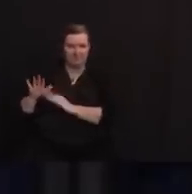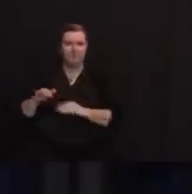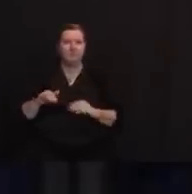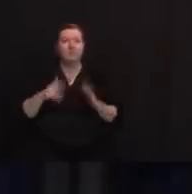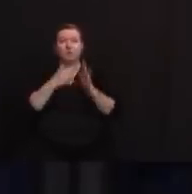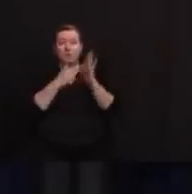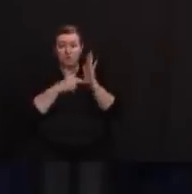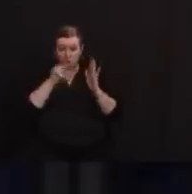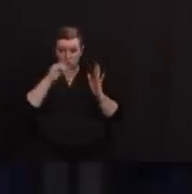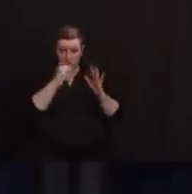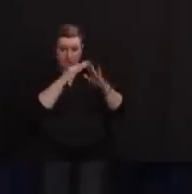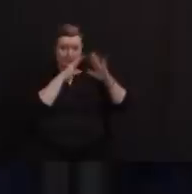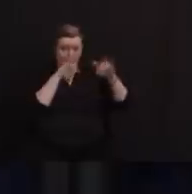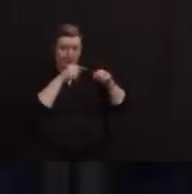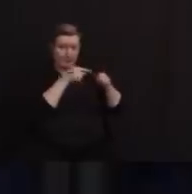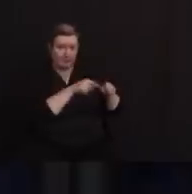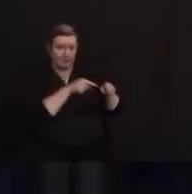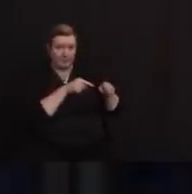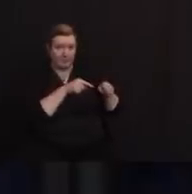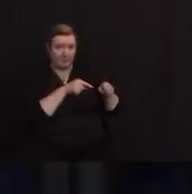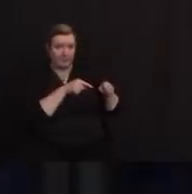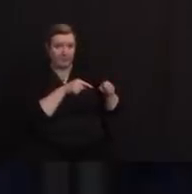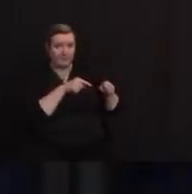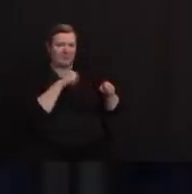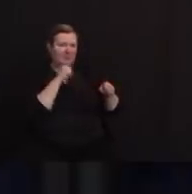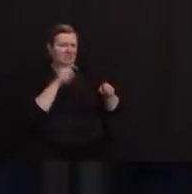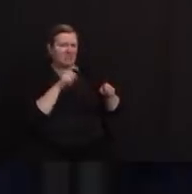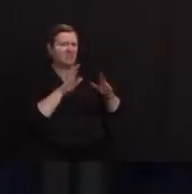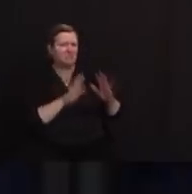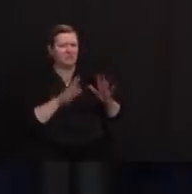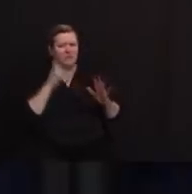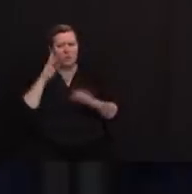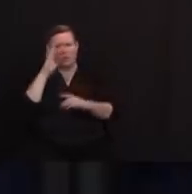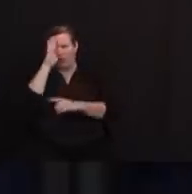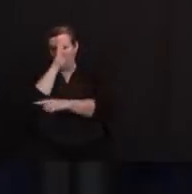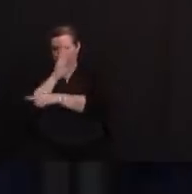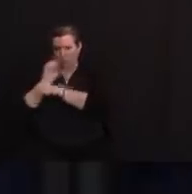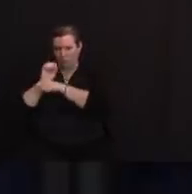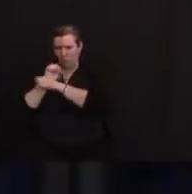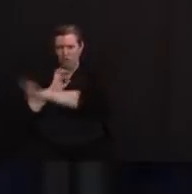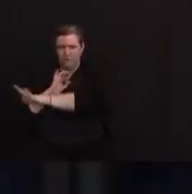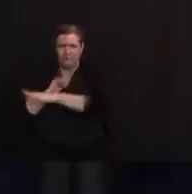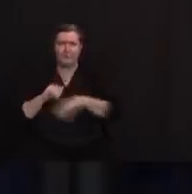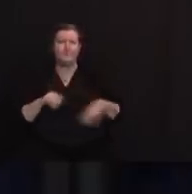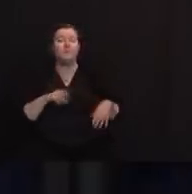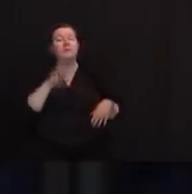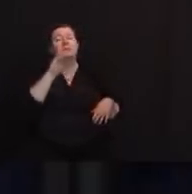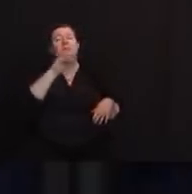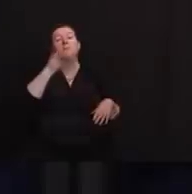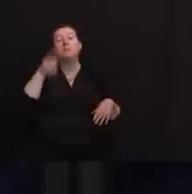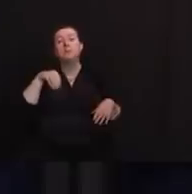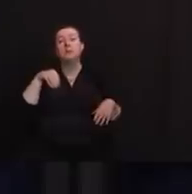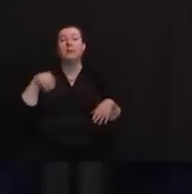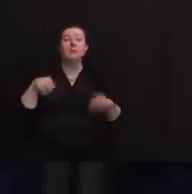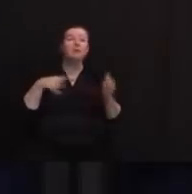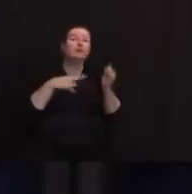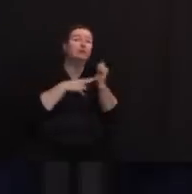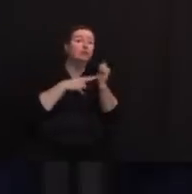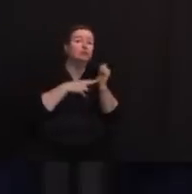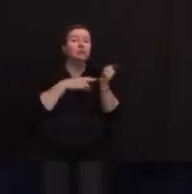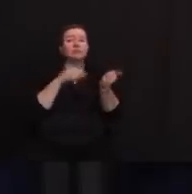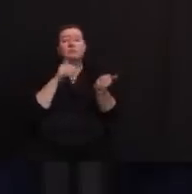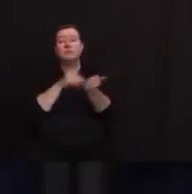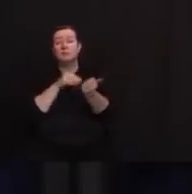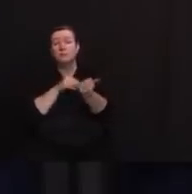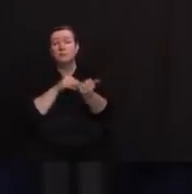is not necessary. 2/3 of healthcare workers, including staff in urgent care centers, physicians,